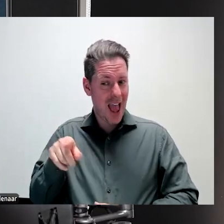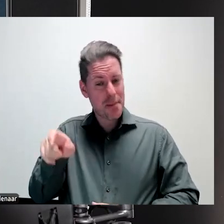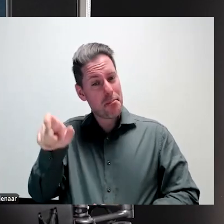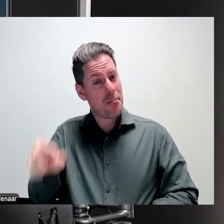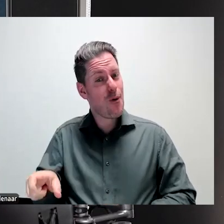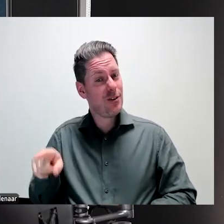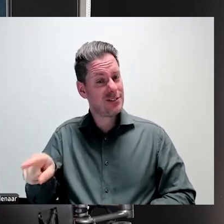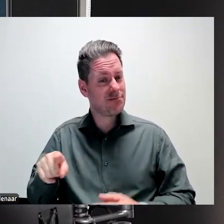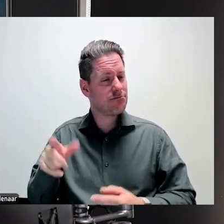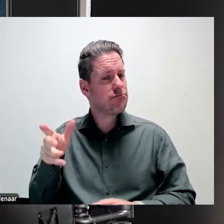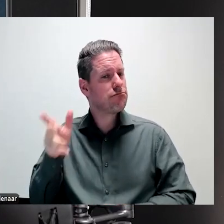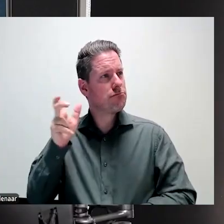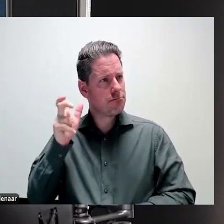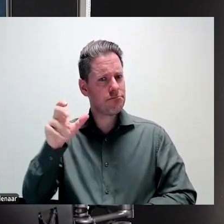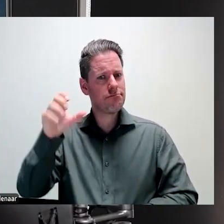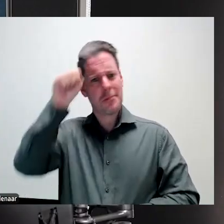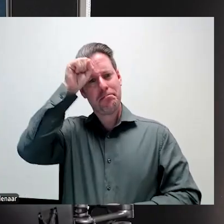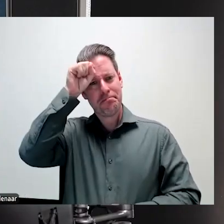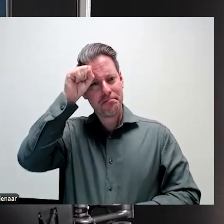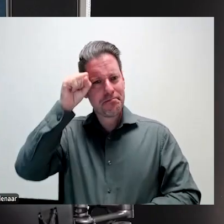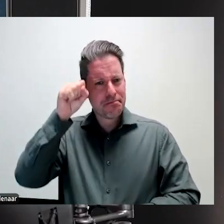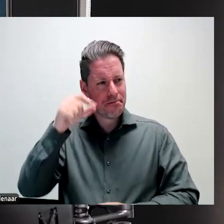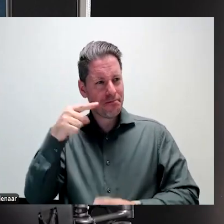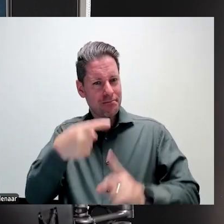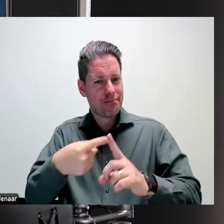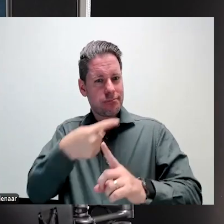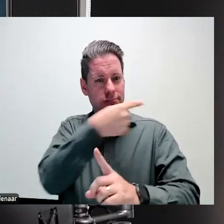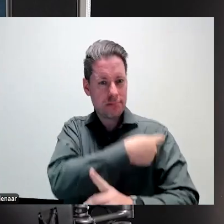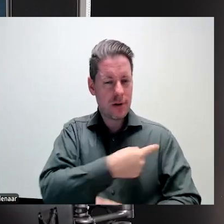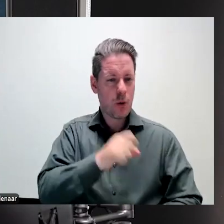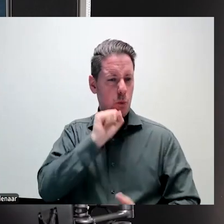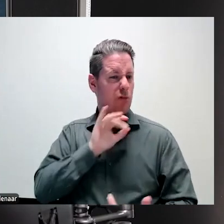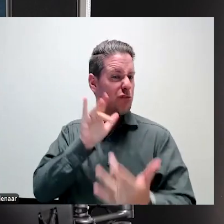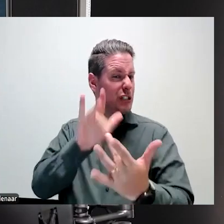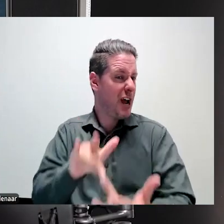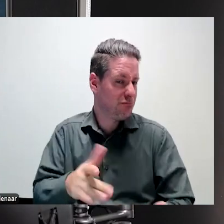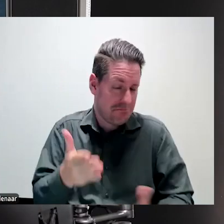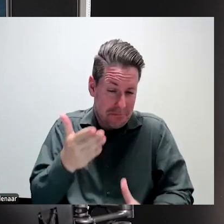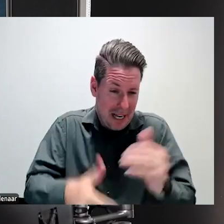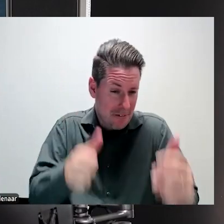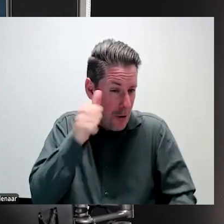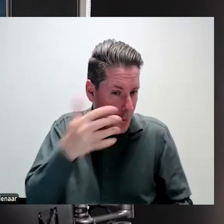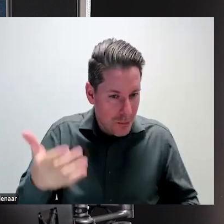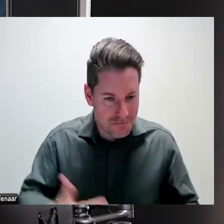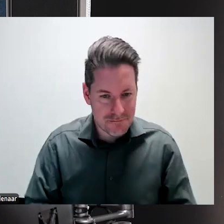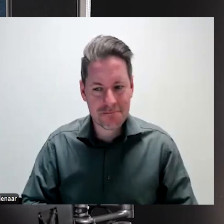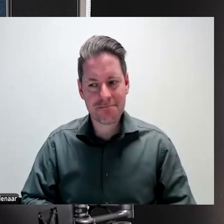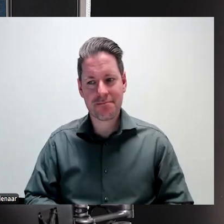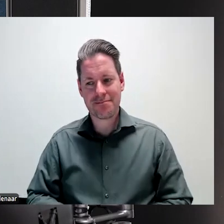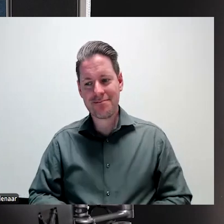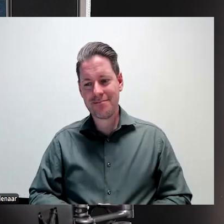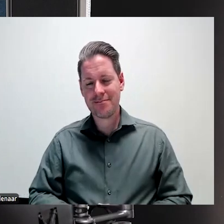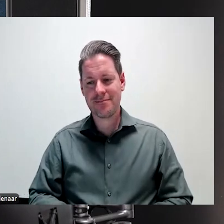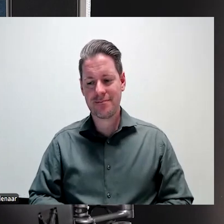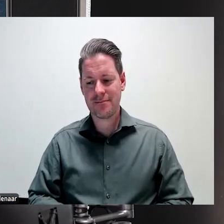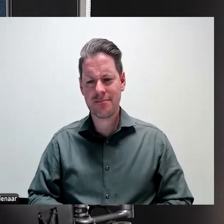listening today. We'll never know, but maybe. Uh, One of the key things that you want people to